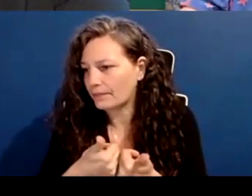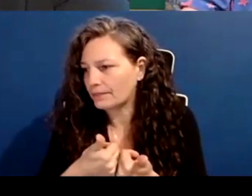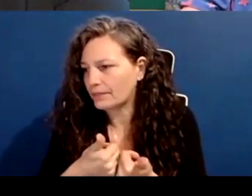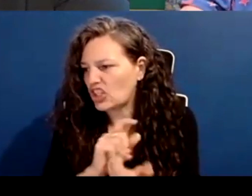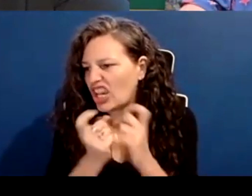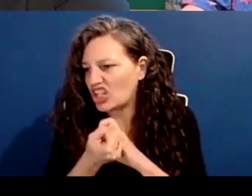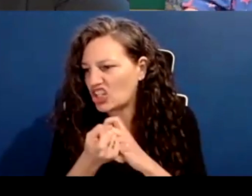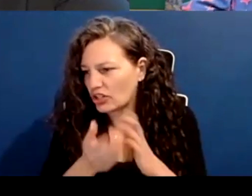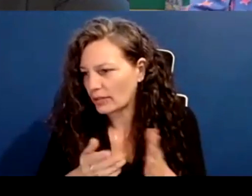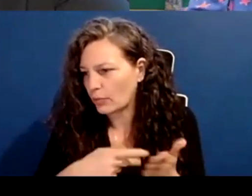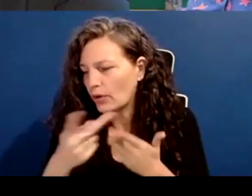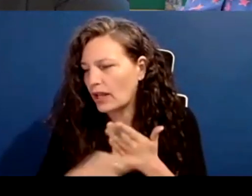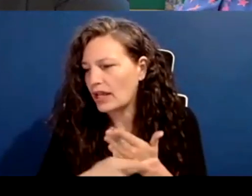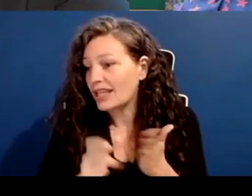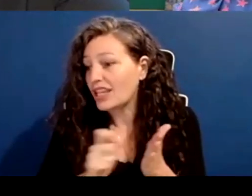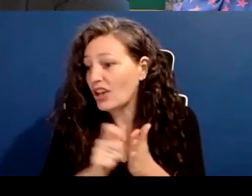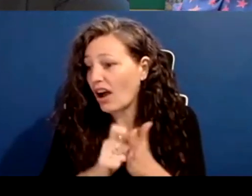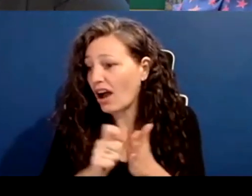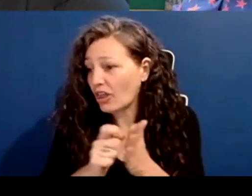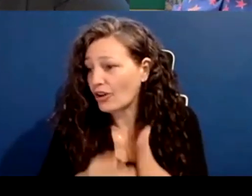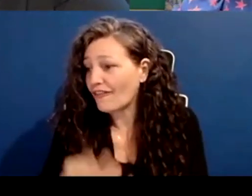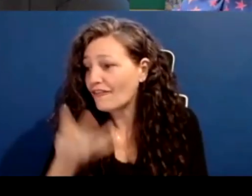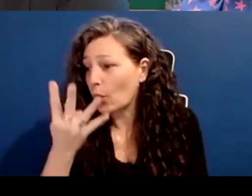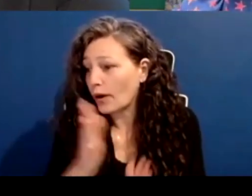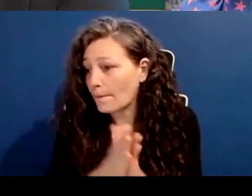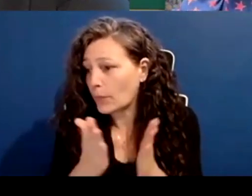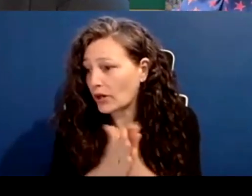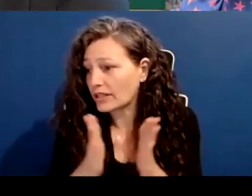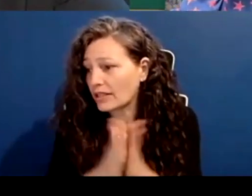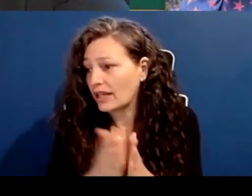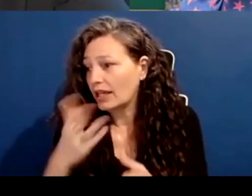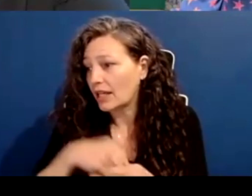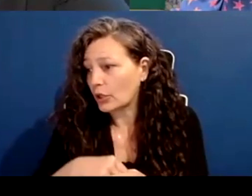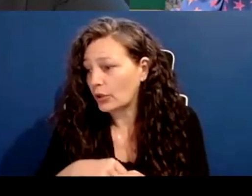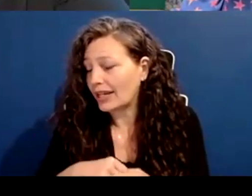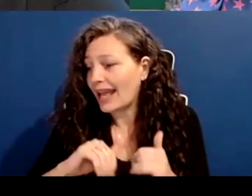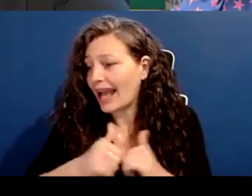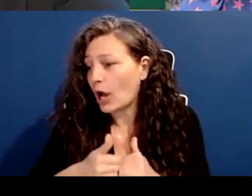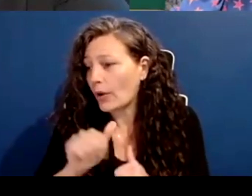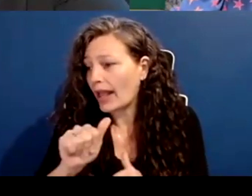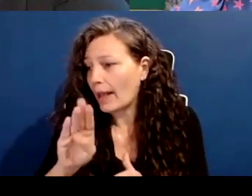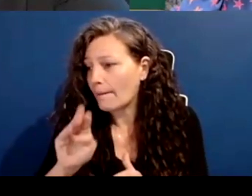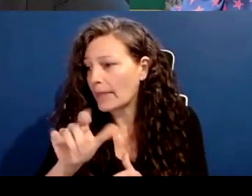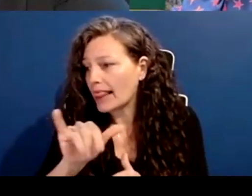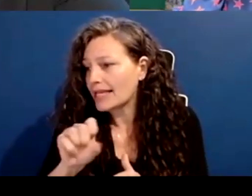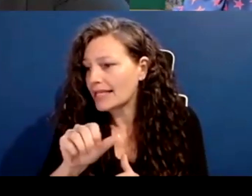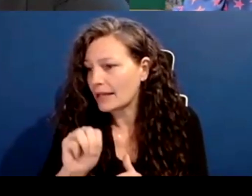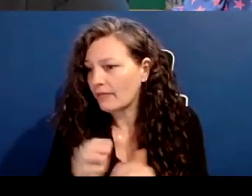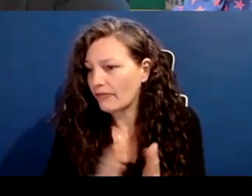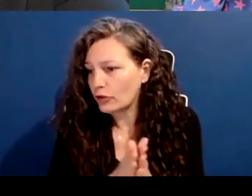How Ableism Fuels Racism, Dismantling the Hierarchy of Bodies in the Church.